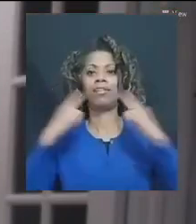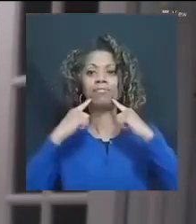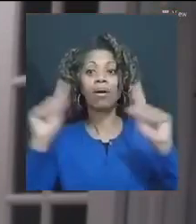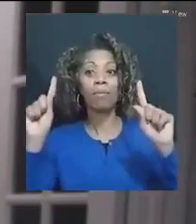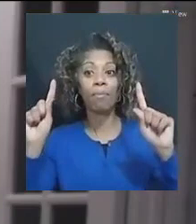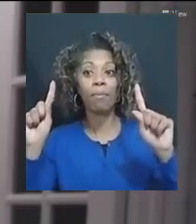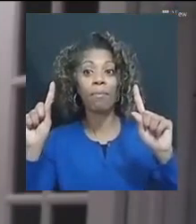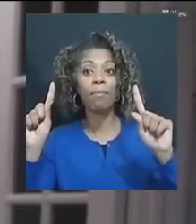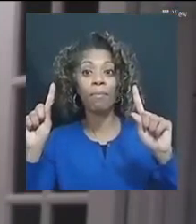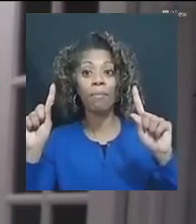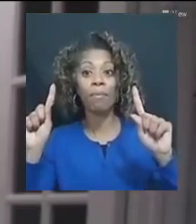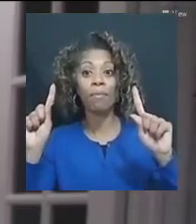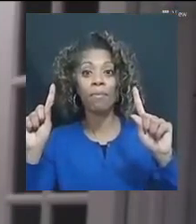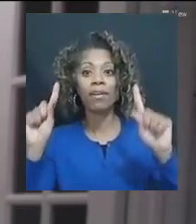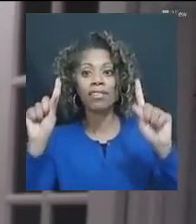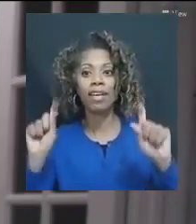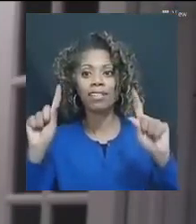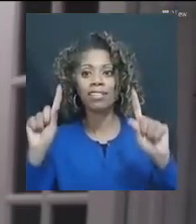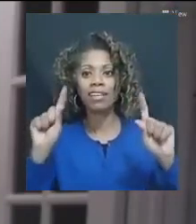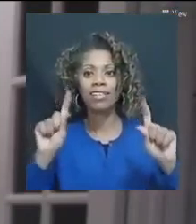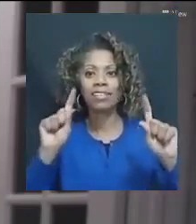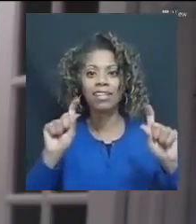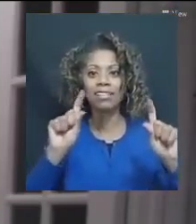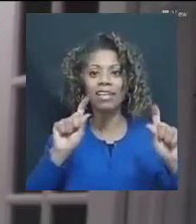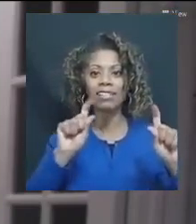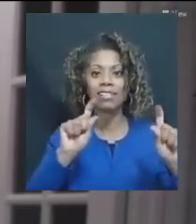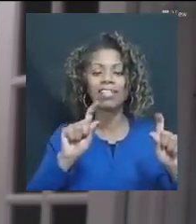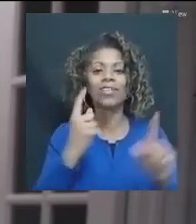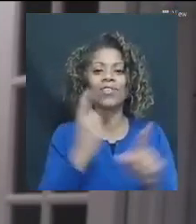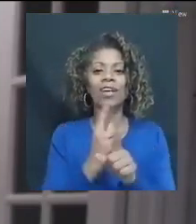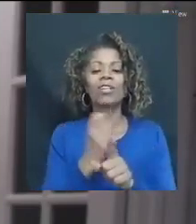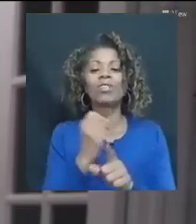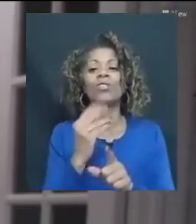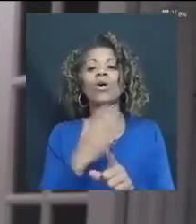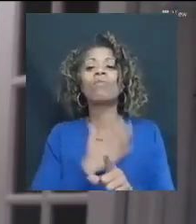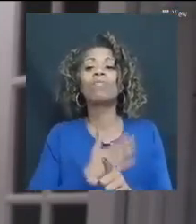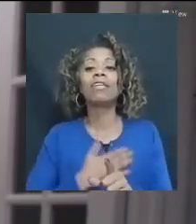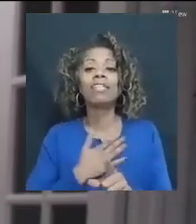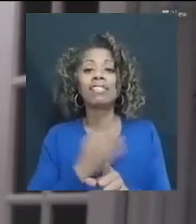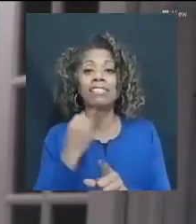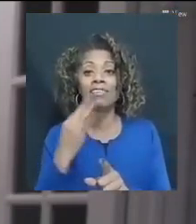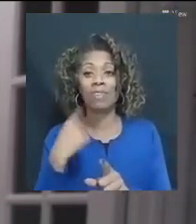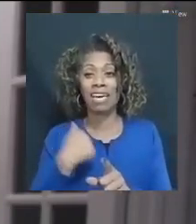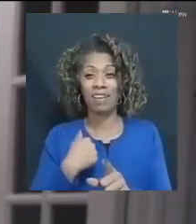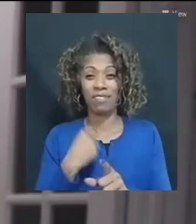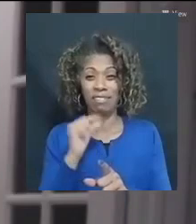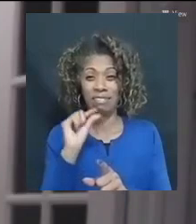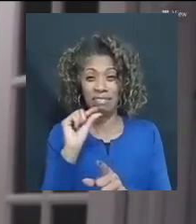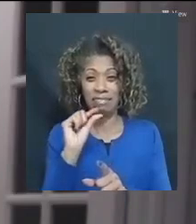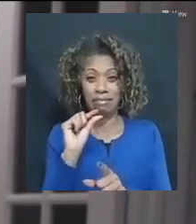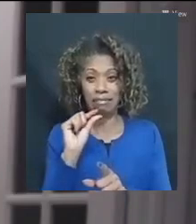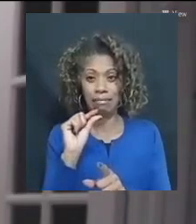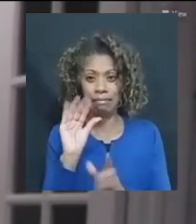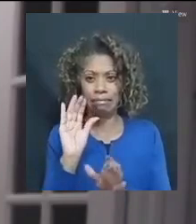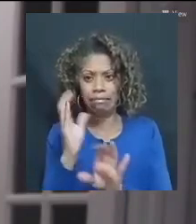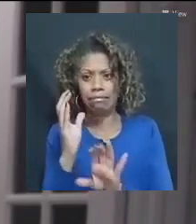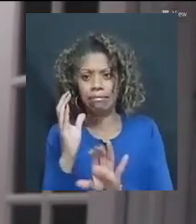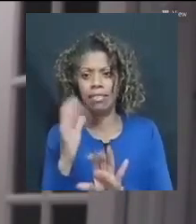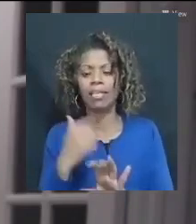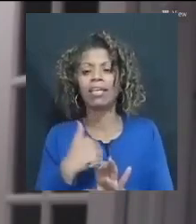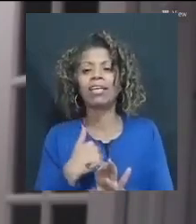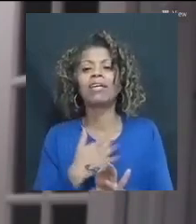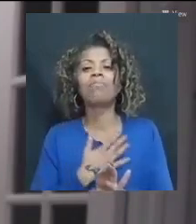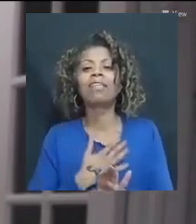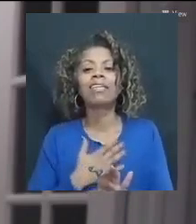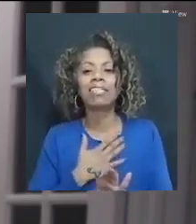this is new for us. So extend us a little bit of grace if something goes wrong. By all means, be in touch. But do know we're all doing our very, very best, and we've been working on this for months